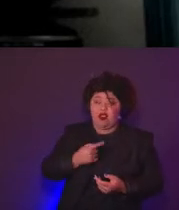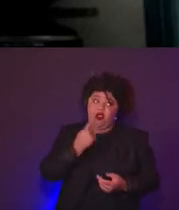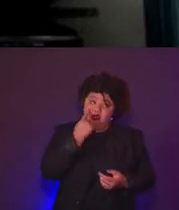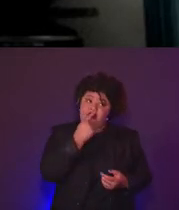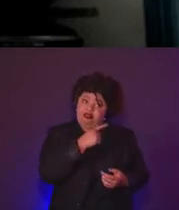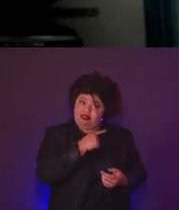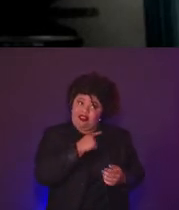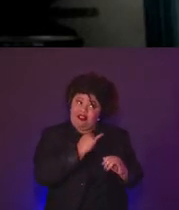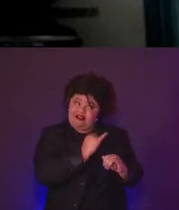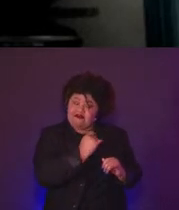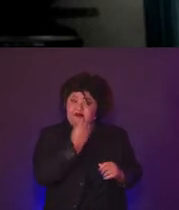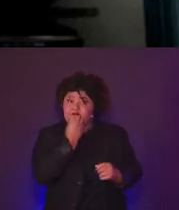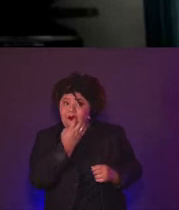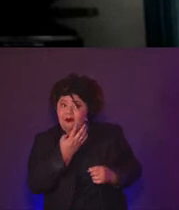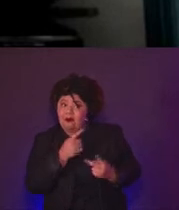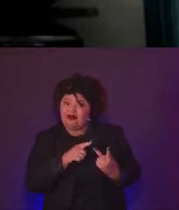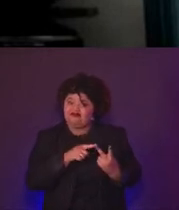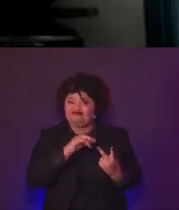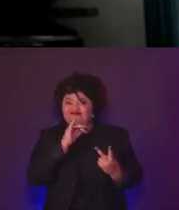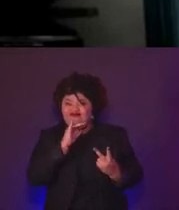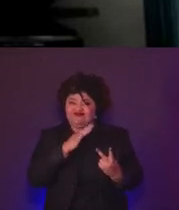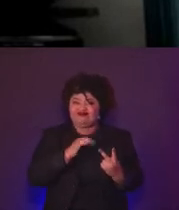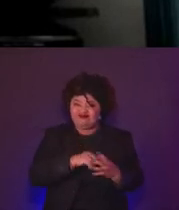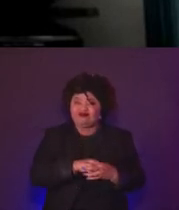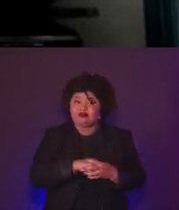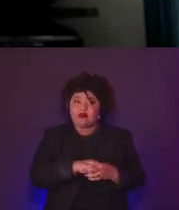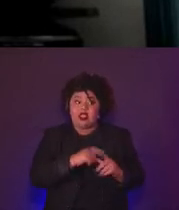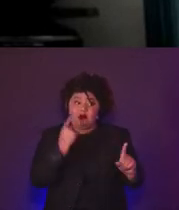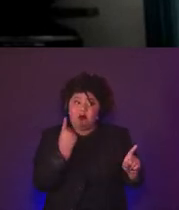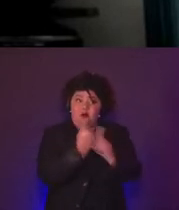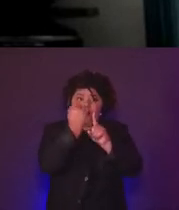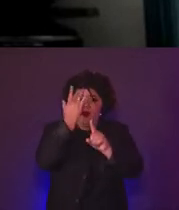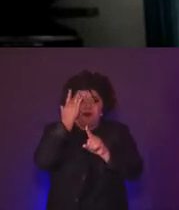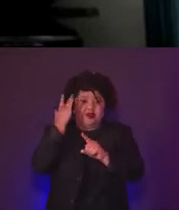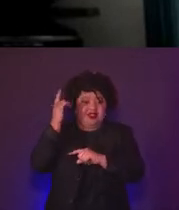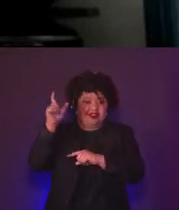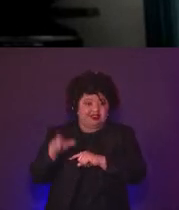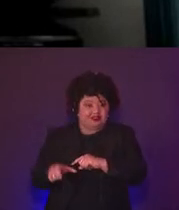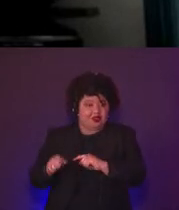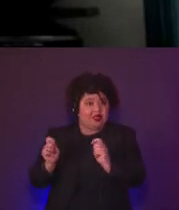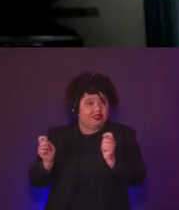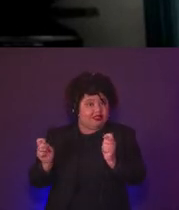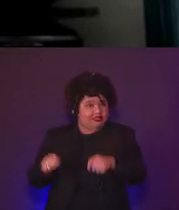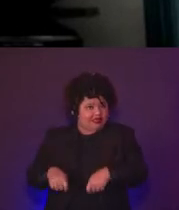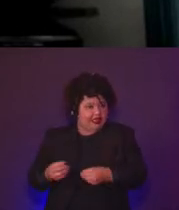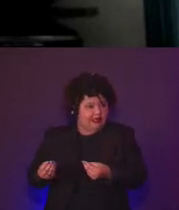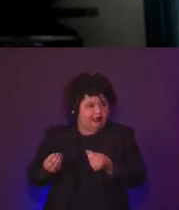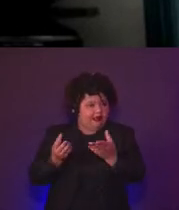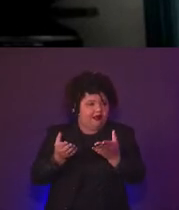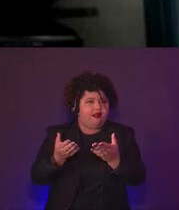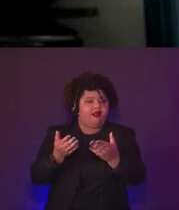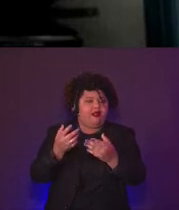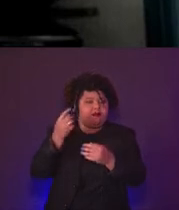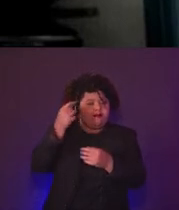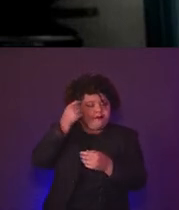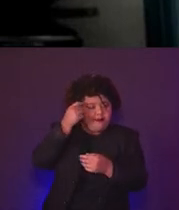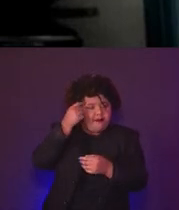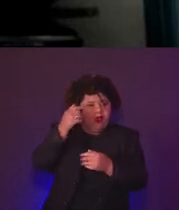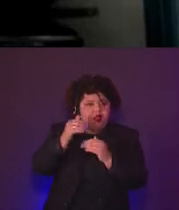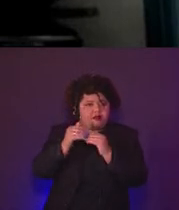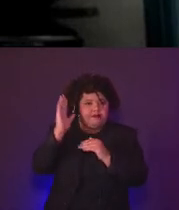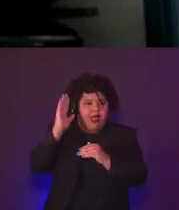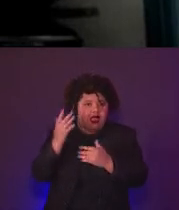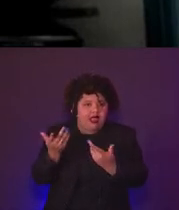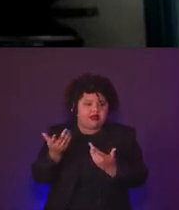handle a data set of this magnitude. And we can hire them